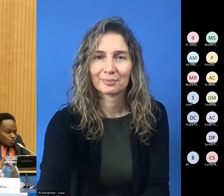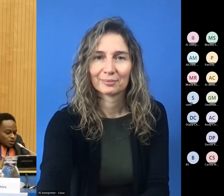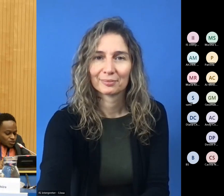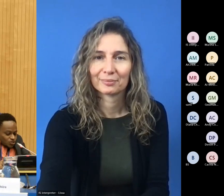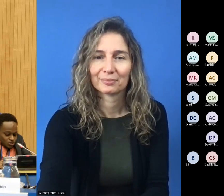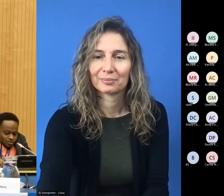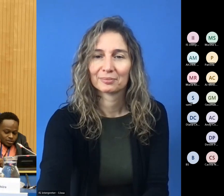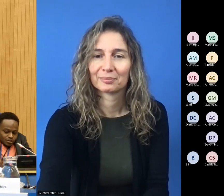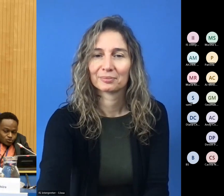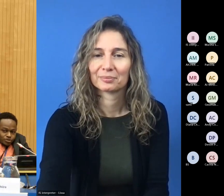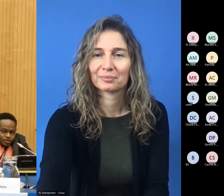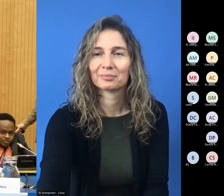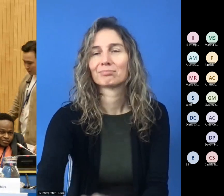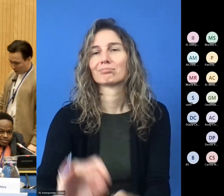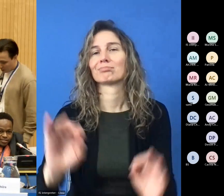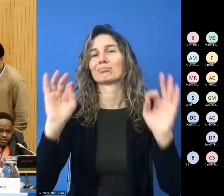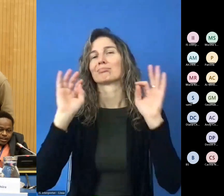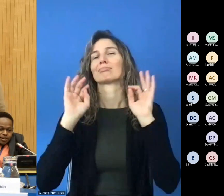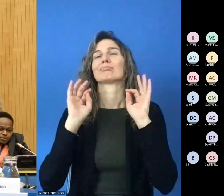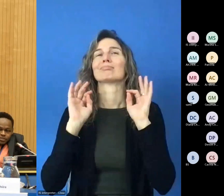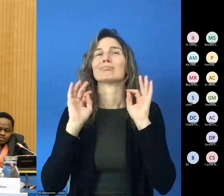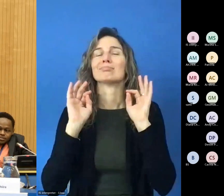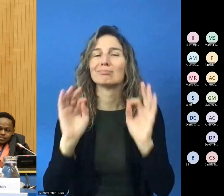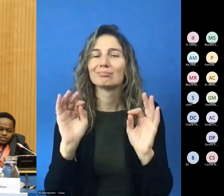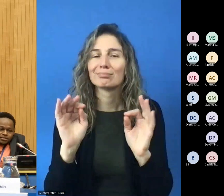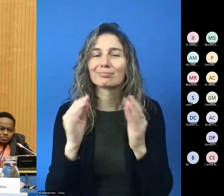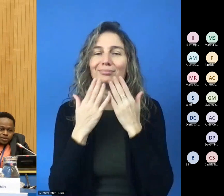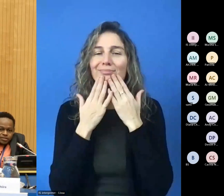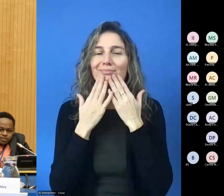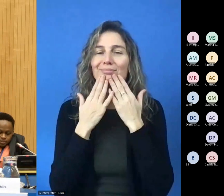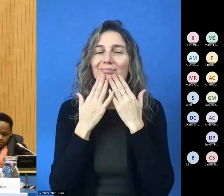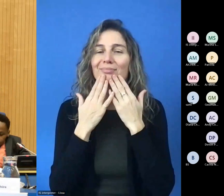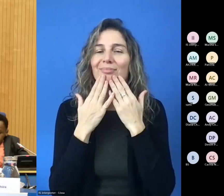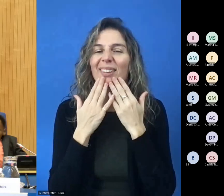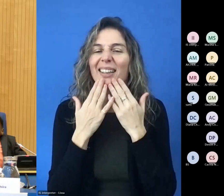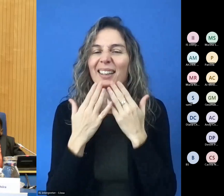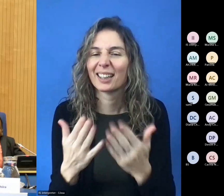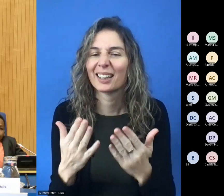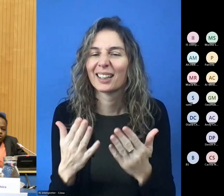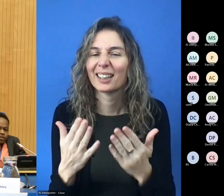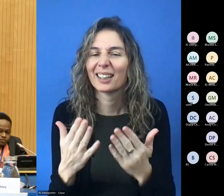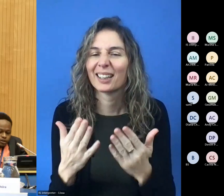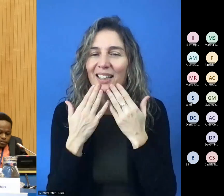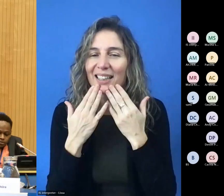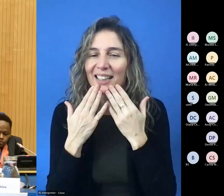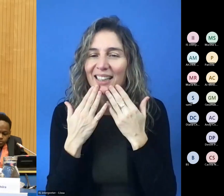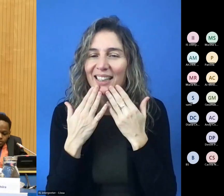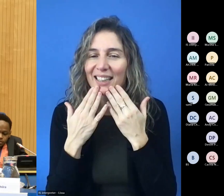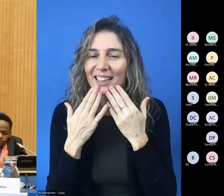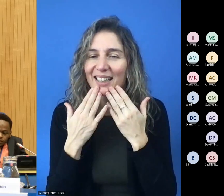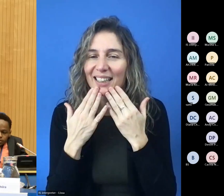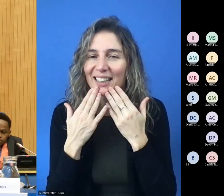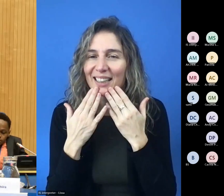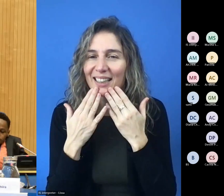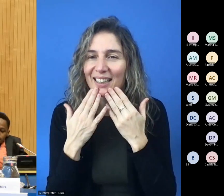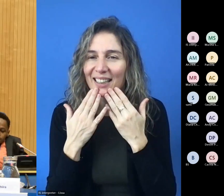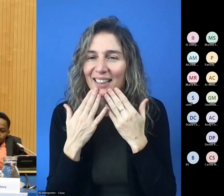Thank you so much, Dauren. I mean, it's just amazing how diverse we've